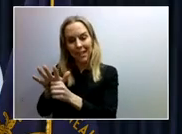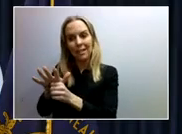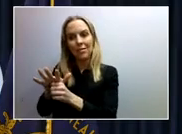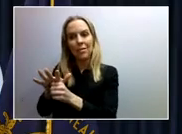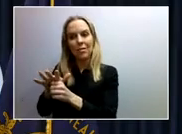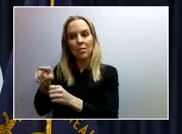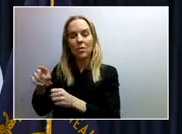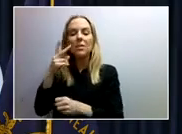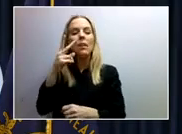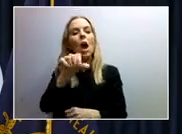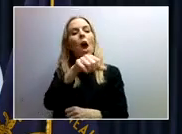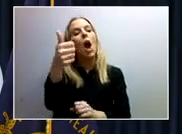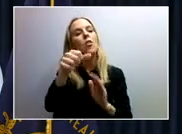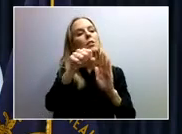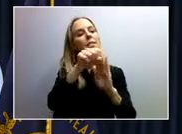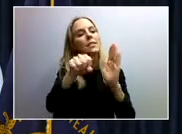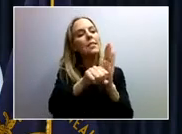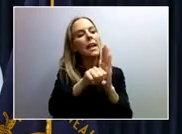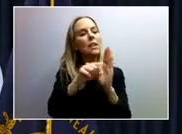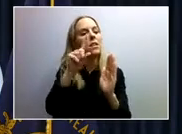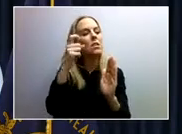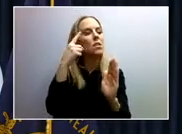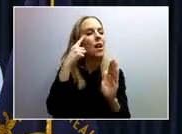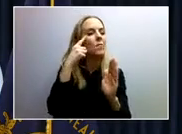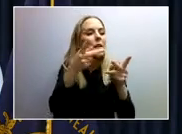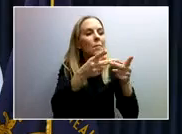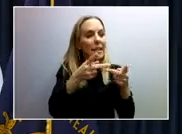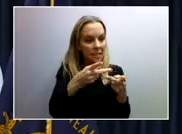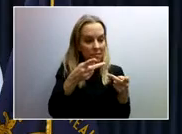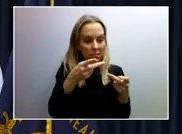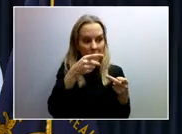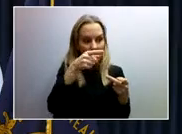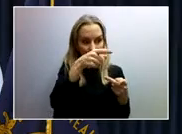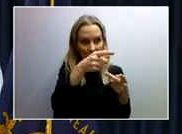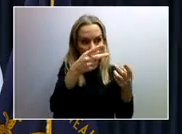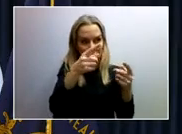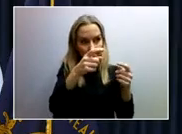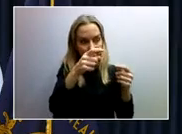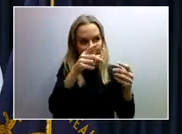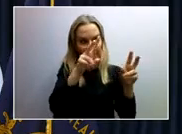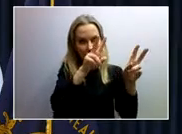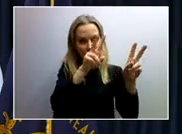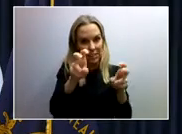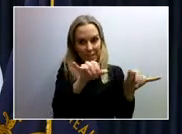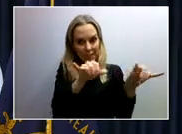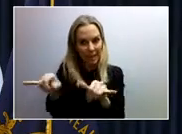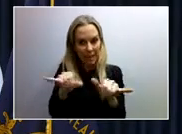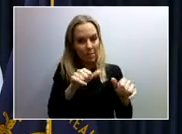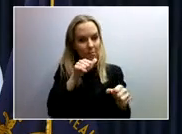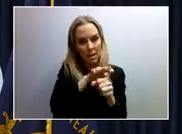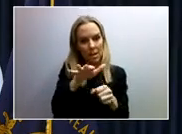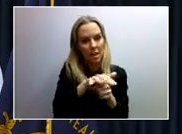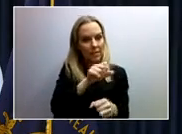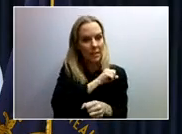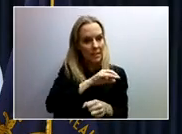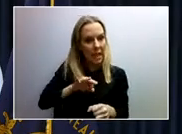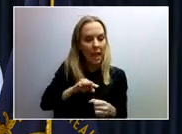governmental facilities or things like that? And what is being done to mitigate those issues that might come from those staffing shortages?